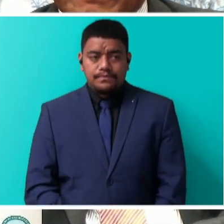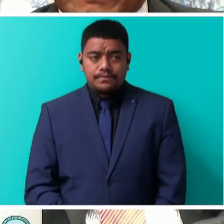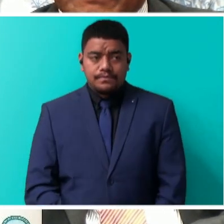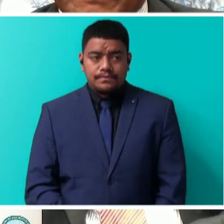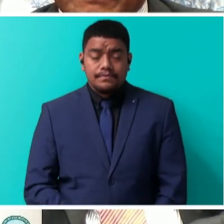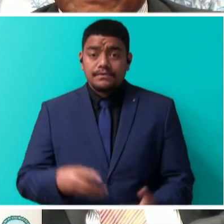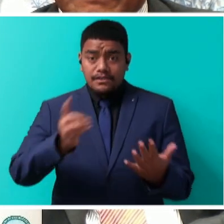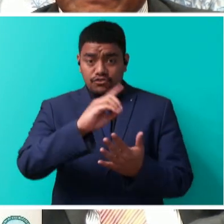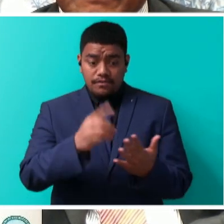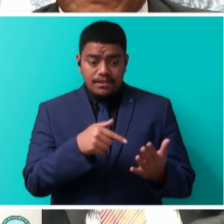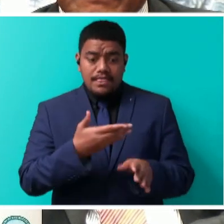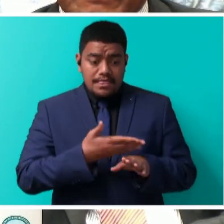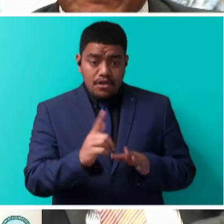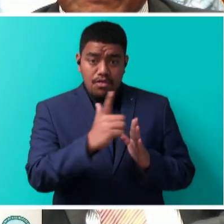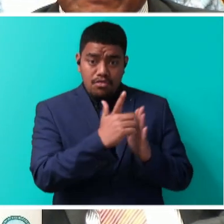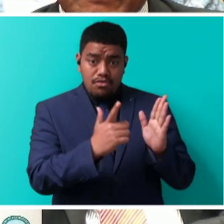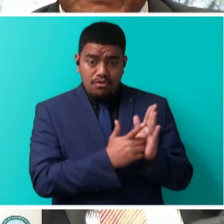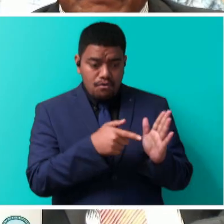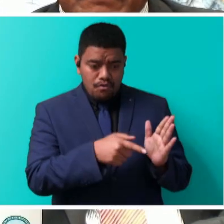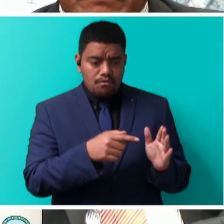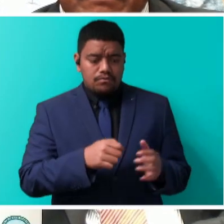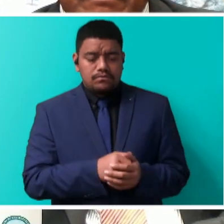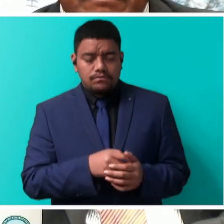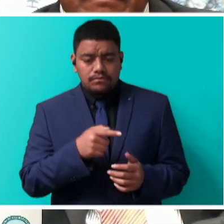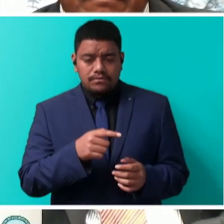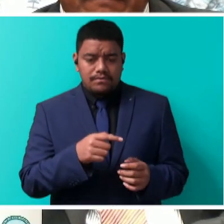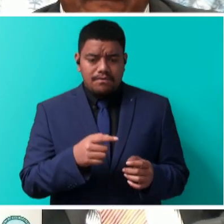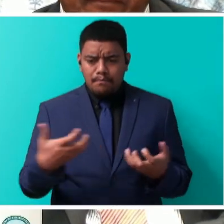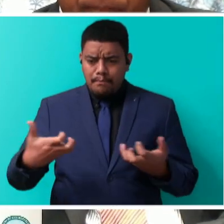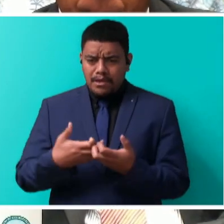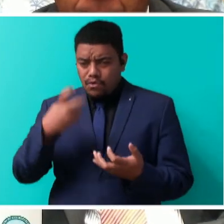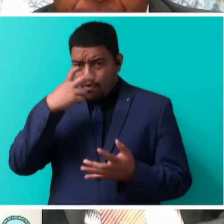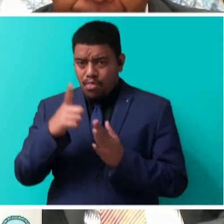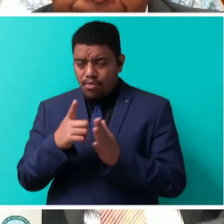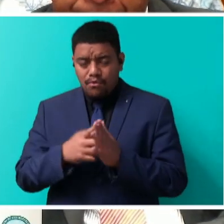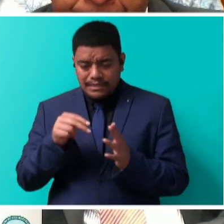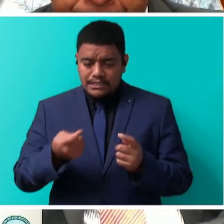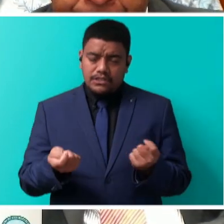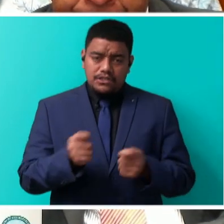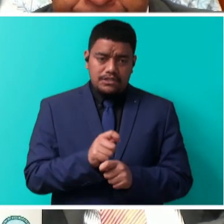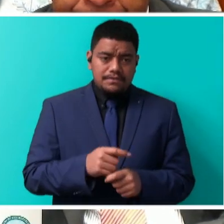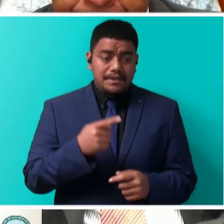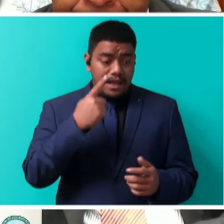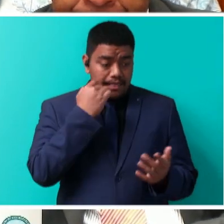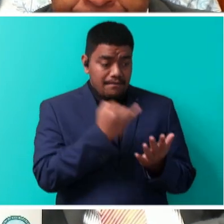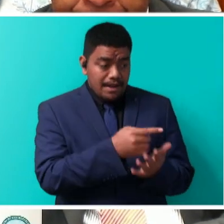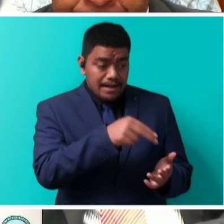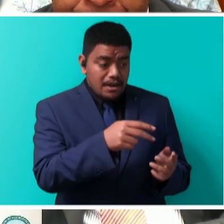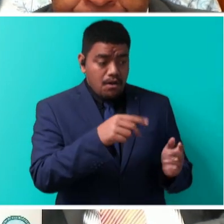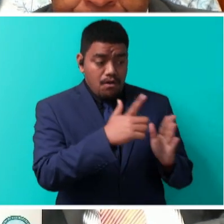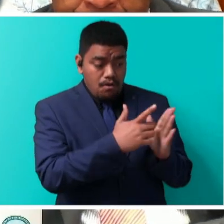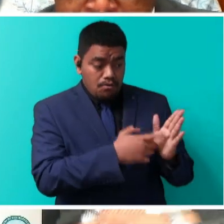Legislative drafters ensure new laws do not contradict or undermine existing laws. They identify which existing laws require